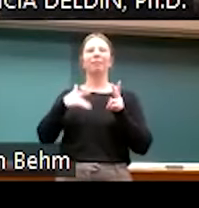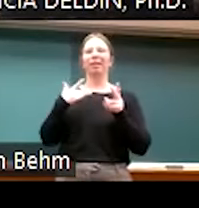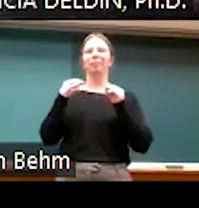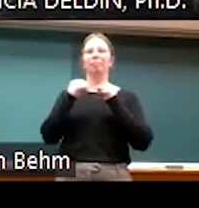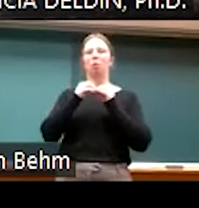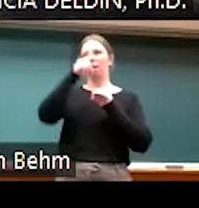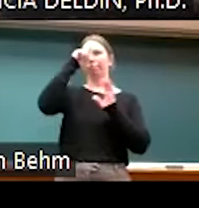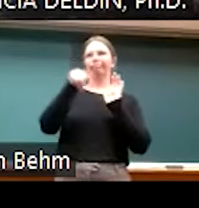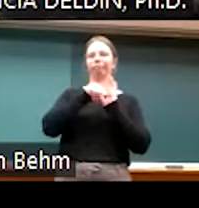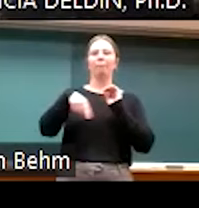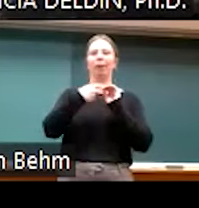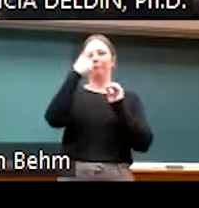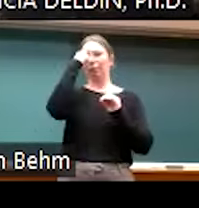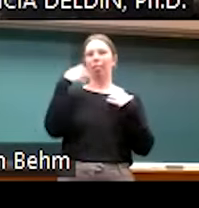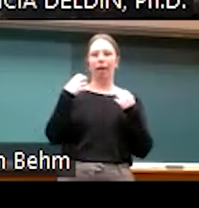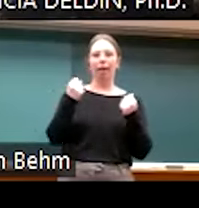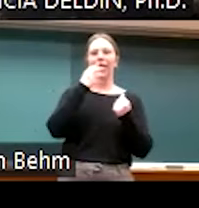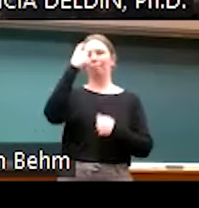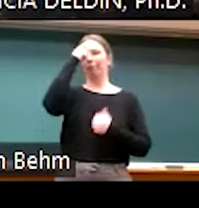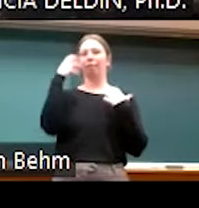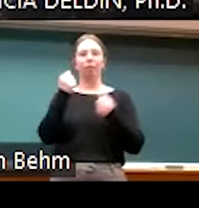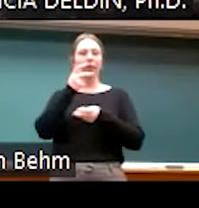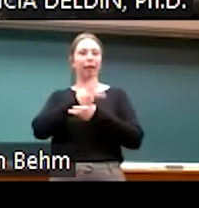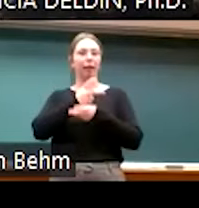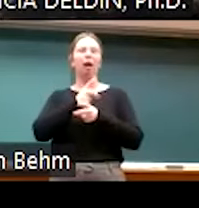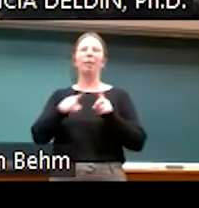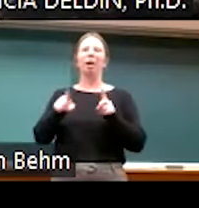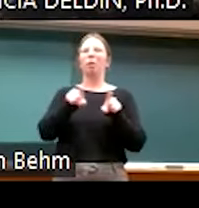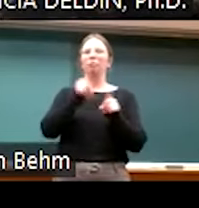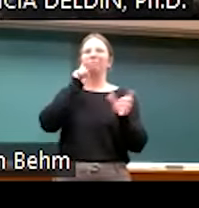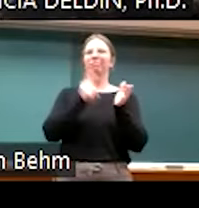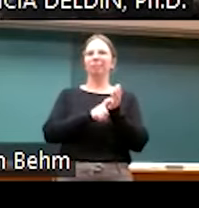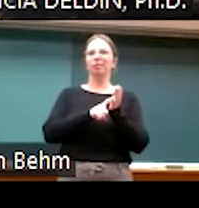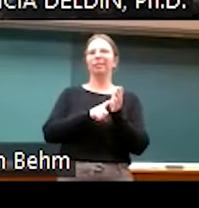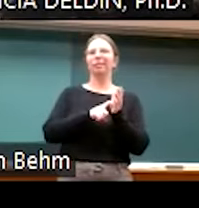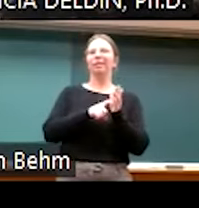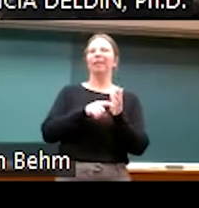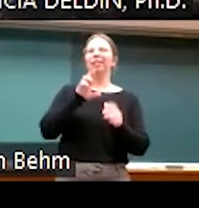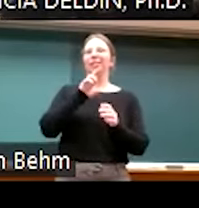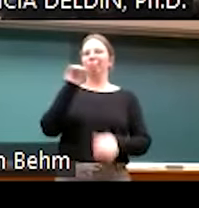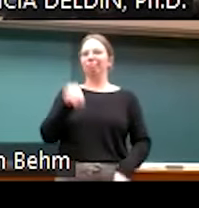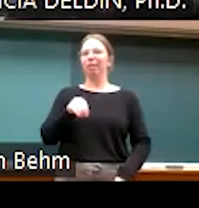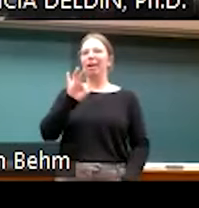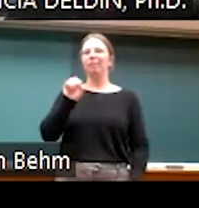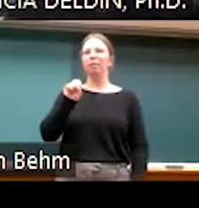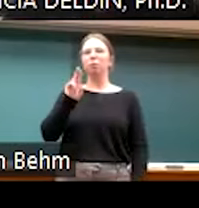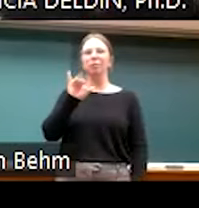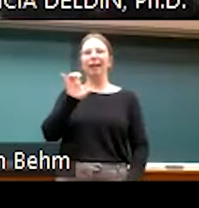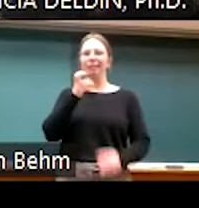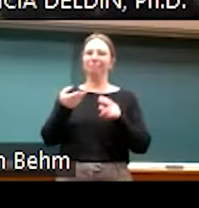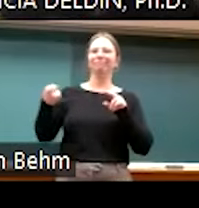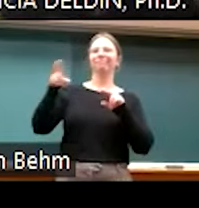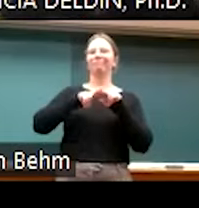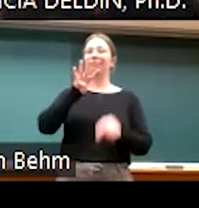also see at the same time a dramatic increase in suicide. So suicide rates in the United States has increased by 40% since the year